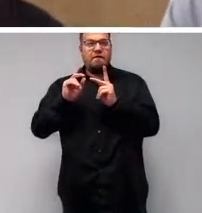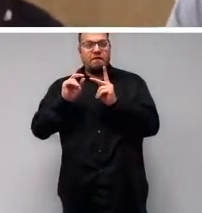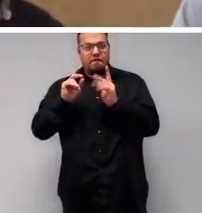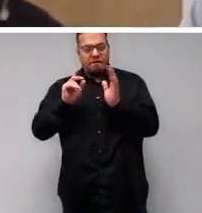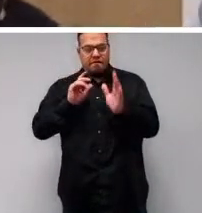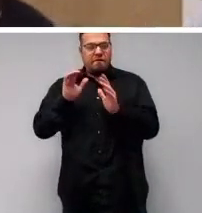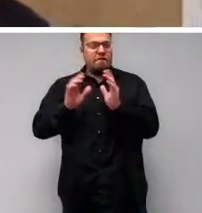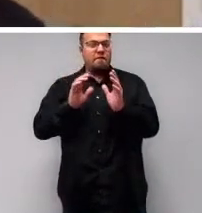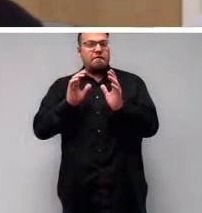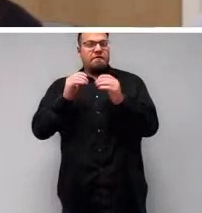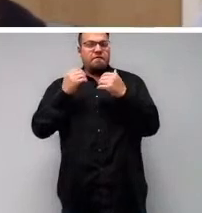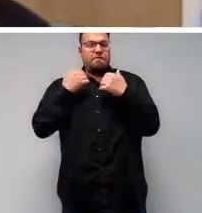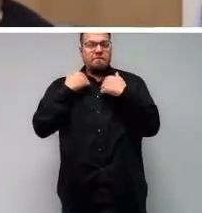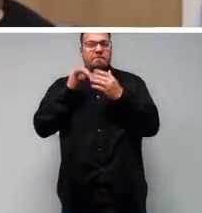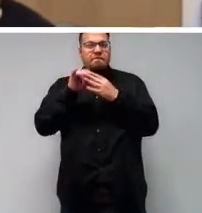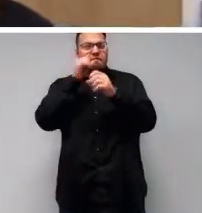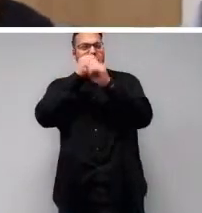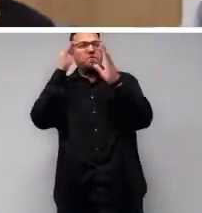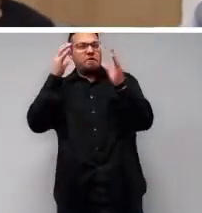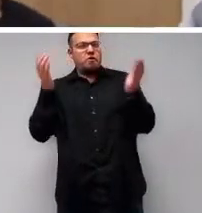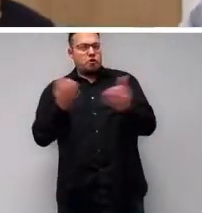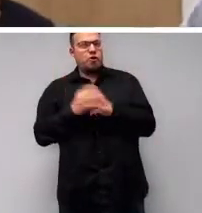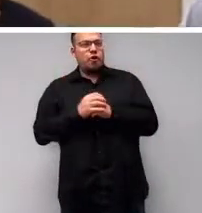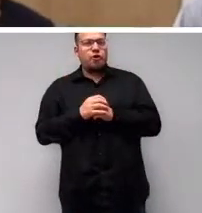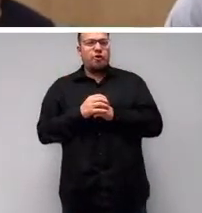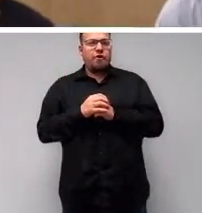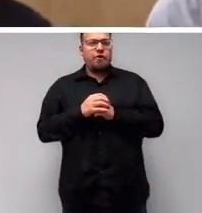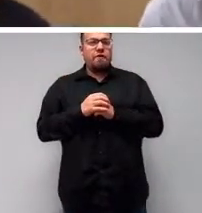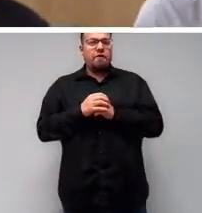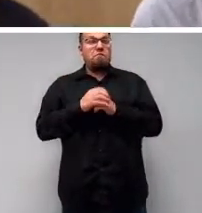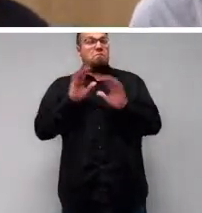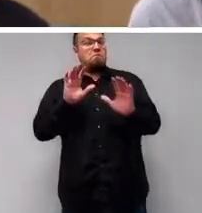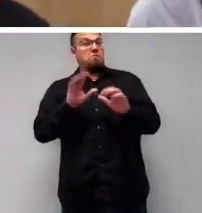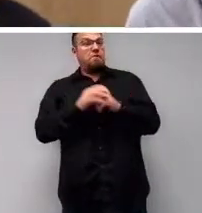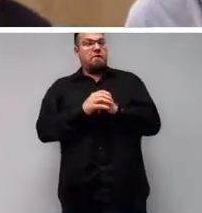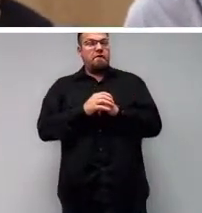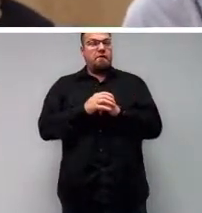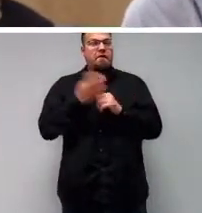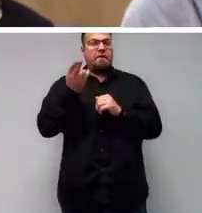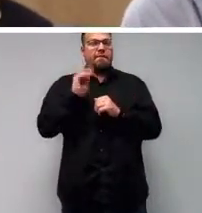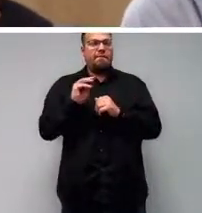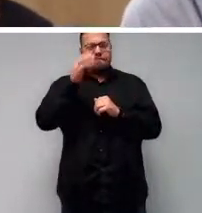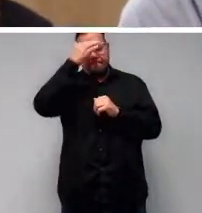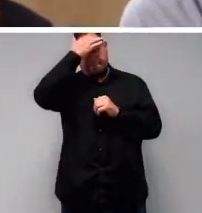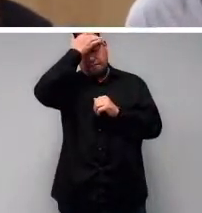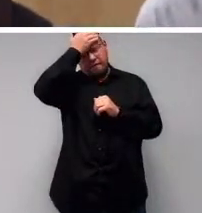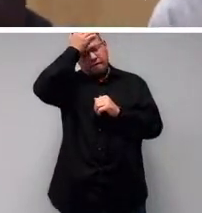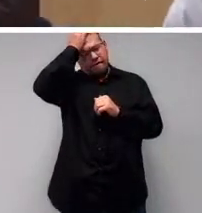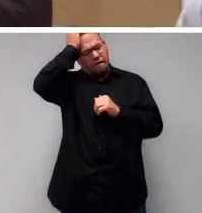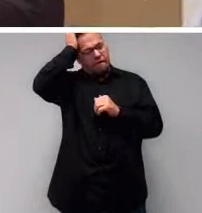facing in October, hopefully. So with that, if you pull out your